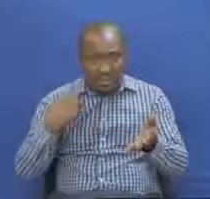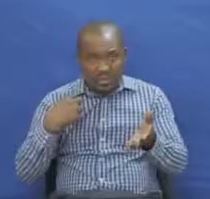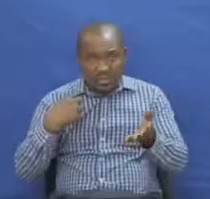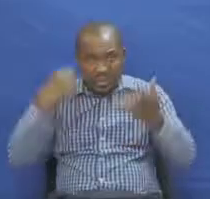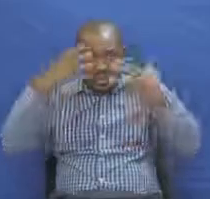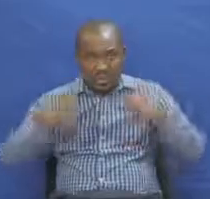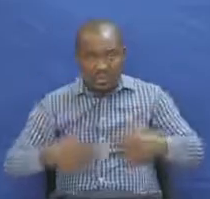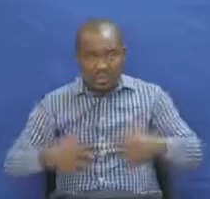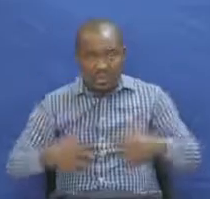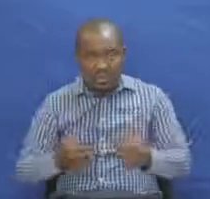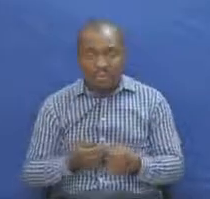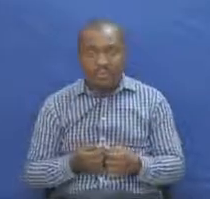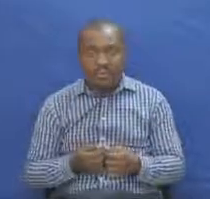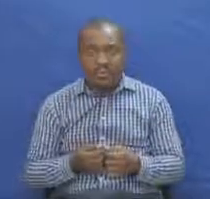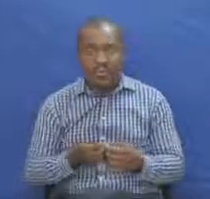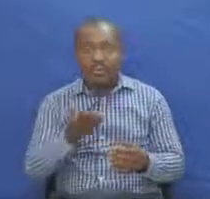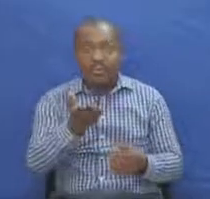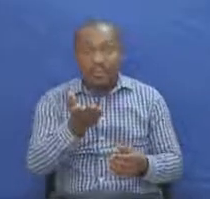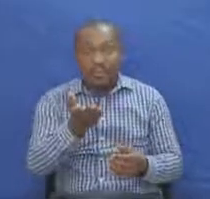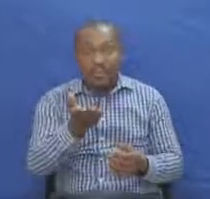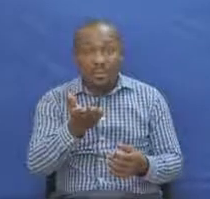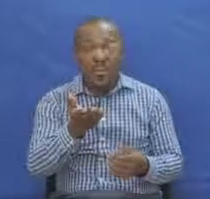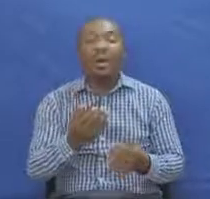say, is a type of growth,